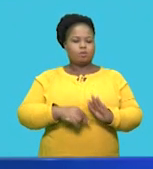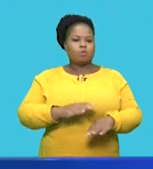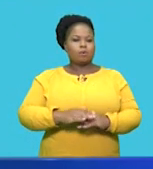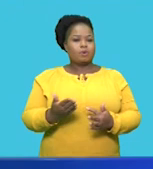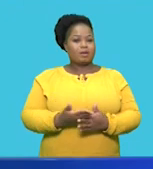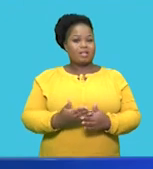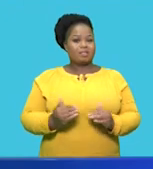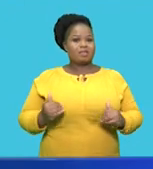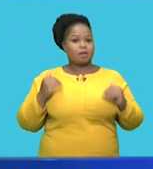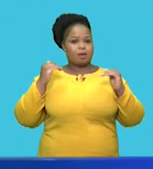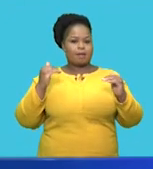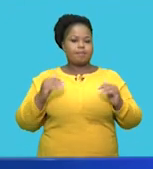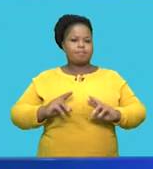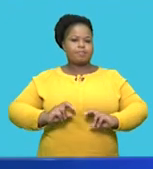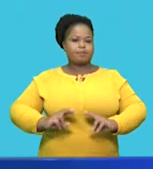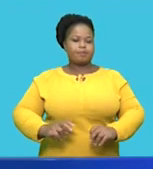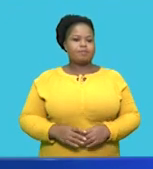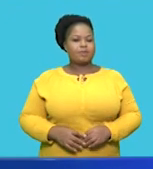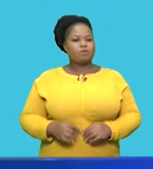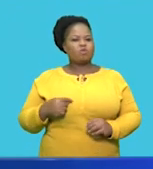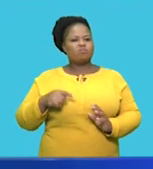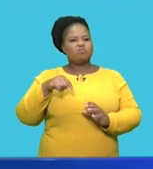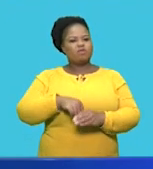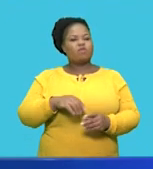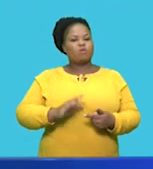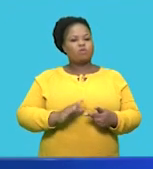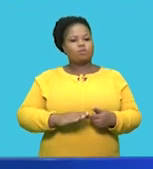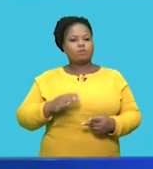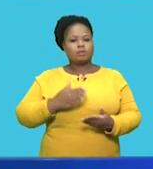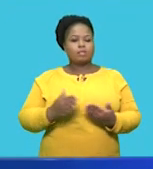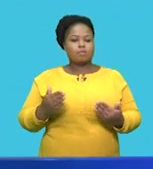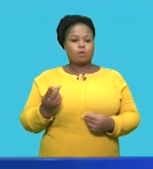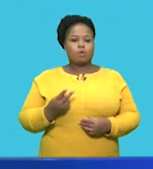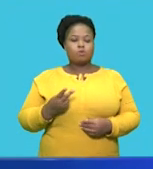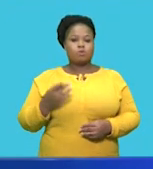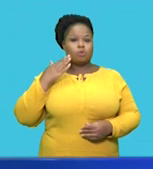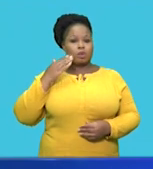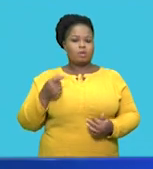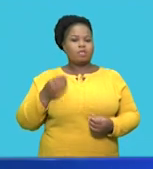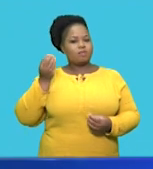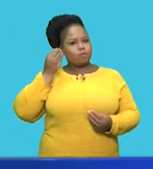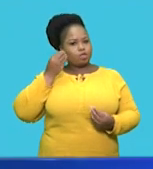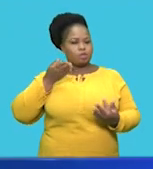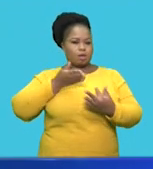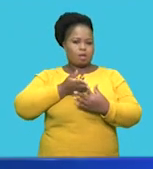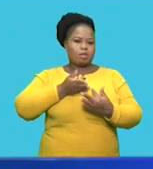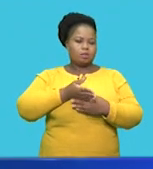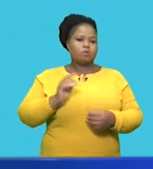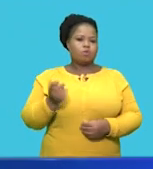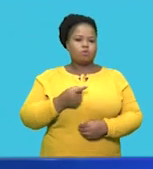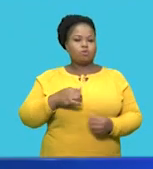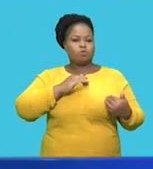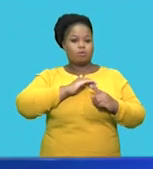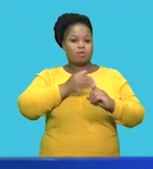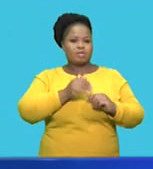zamatyala aphezulu ebeliwaphanda. Lamatyala anxulumene nomthetho wokuphakanyiswa kokufikeleleka lolwazi kunye nomthetho wokhuseleko